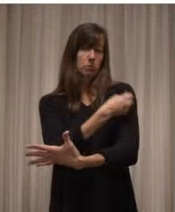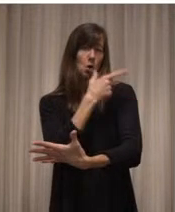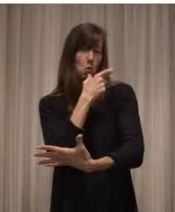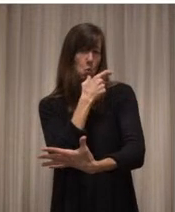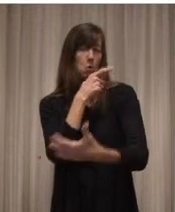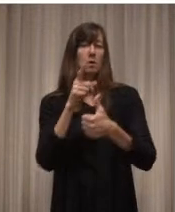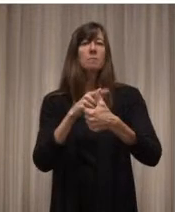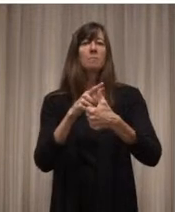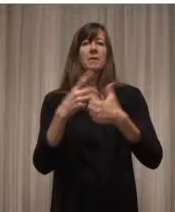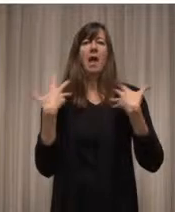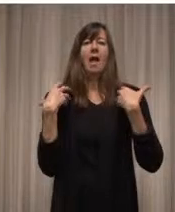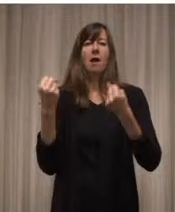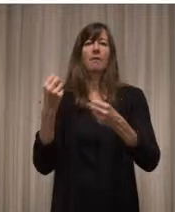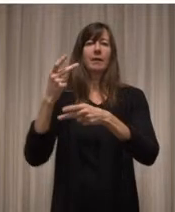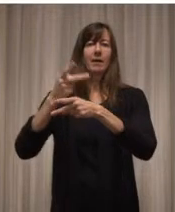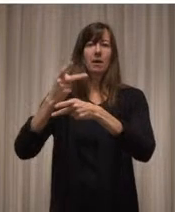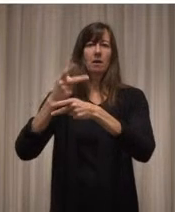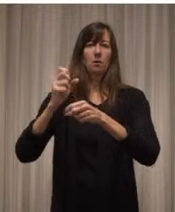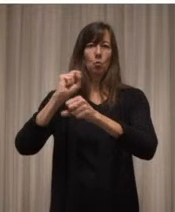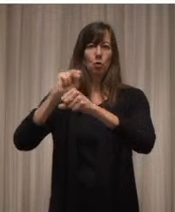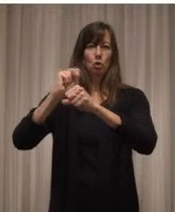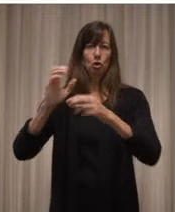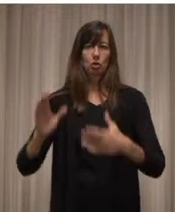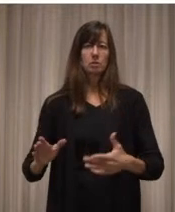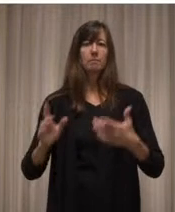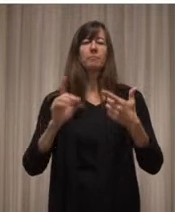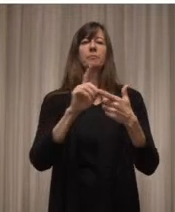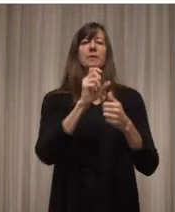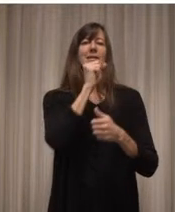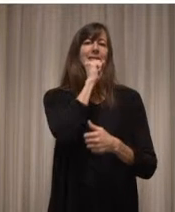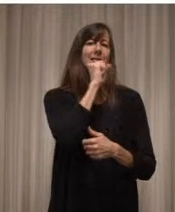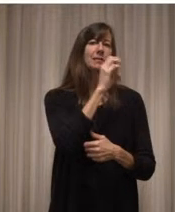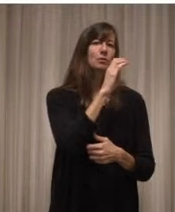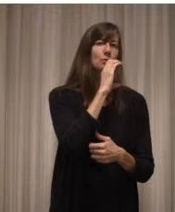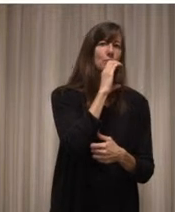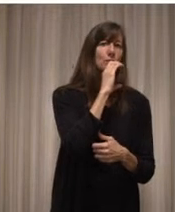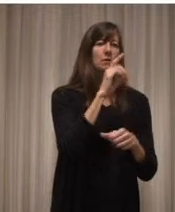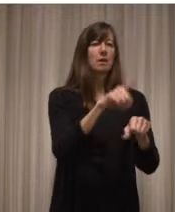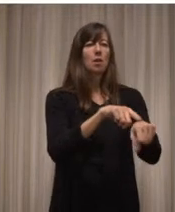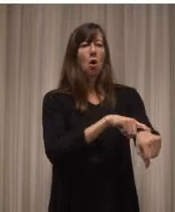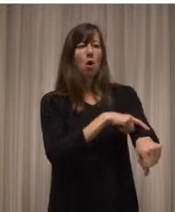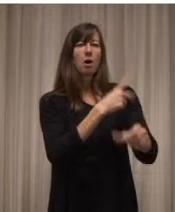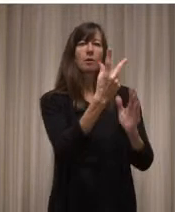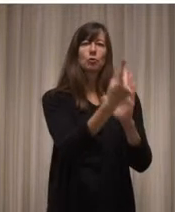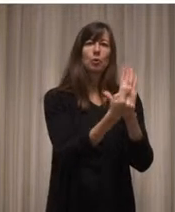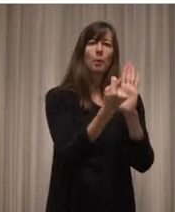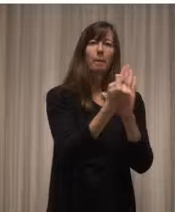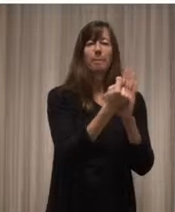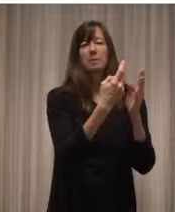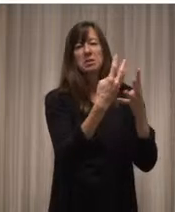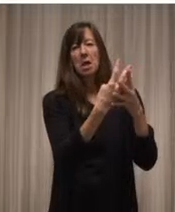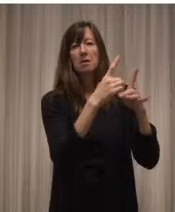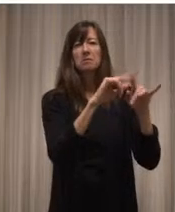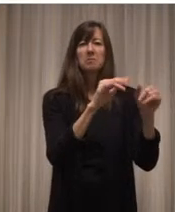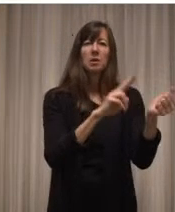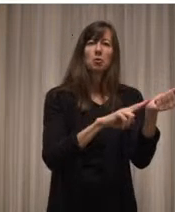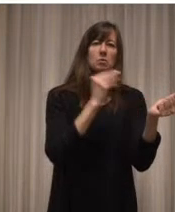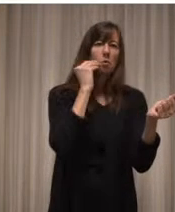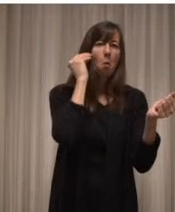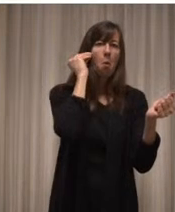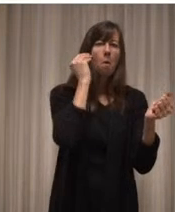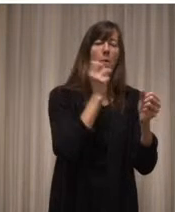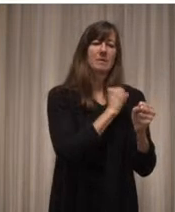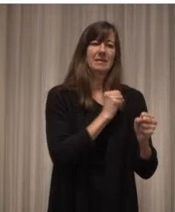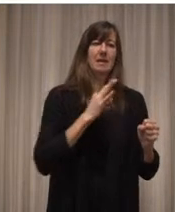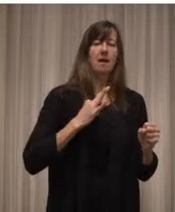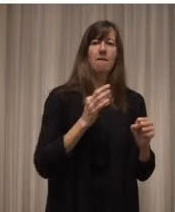to patients, our seniors and long-term care facility workers. Those will really be in that first phase, which has just